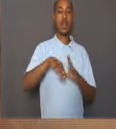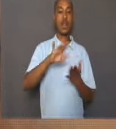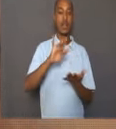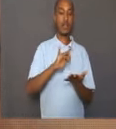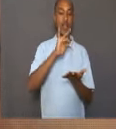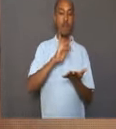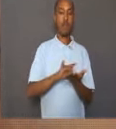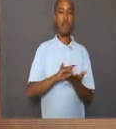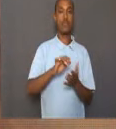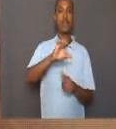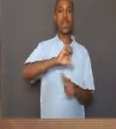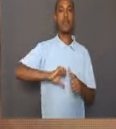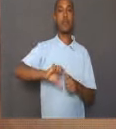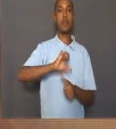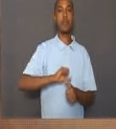atom.